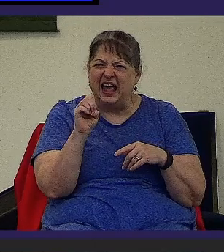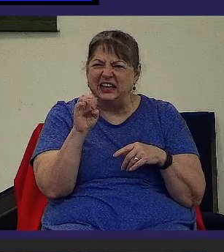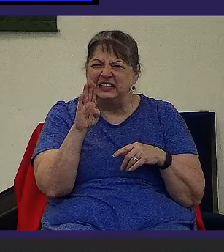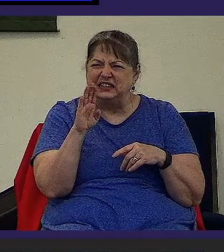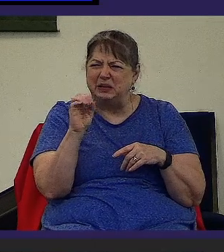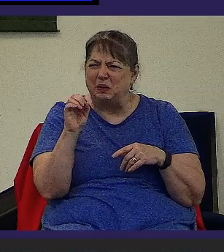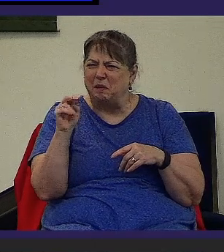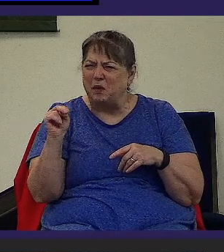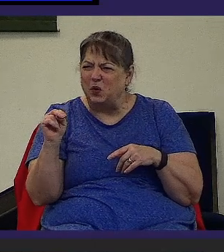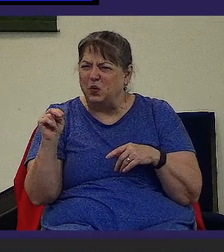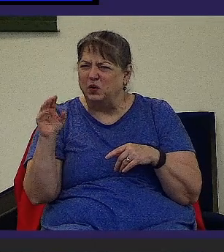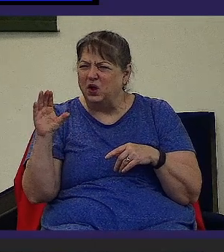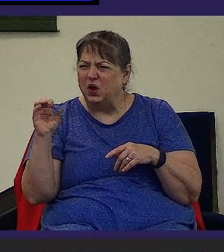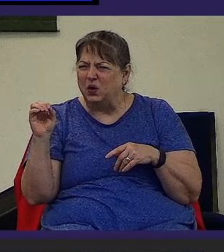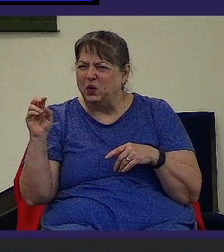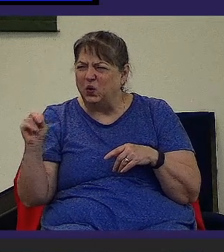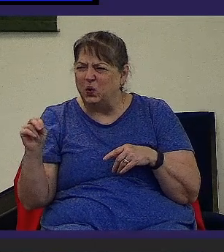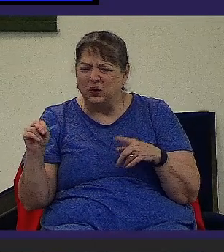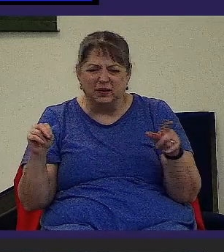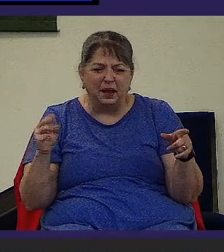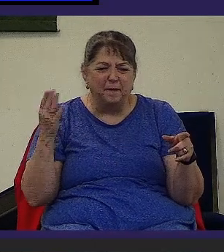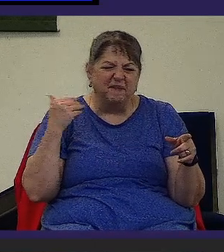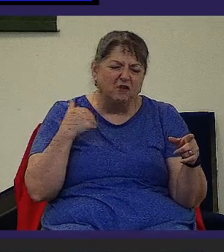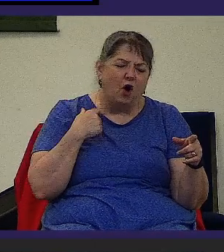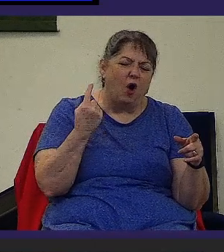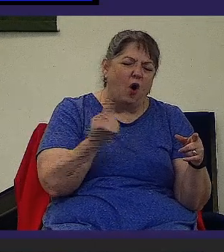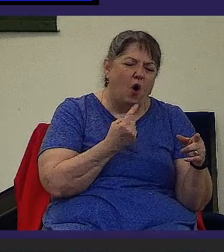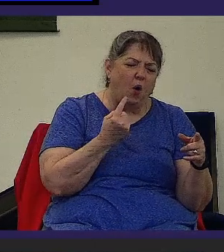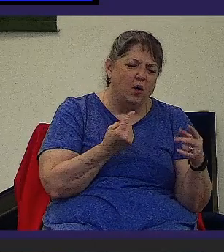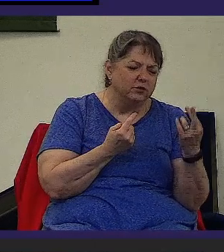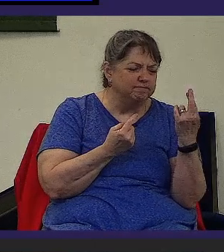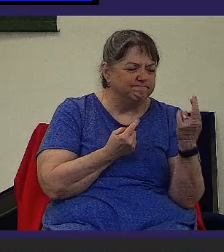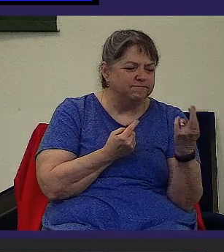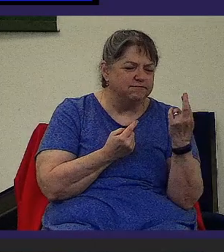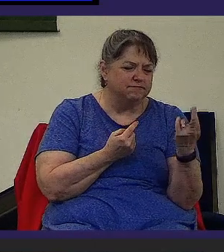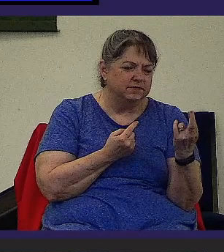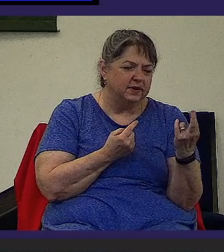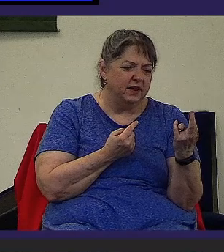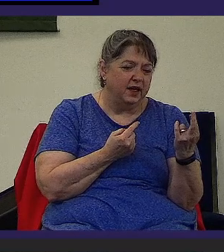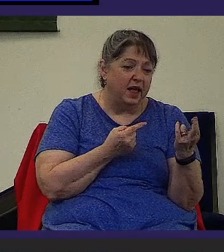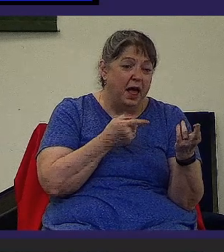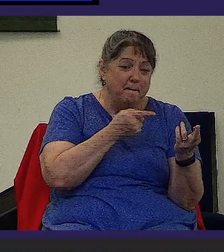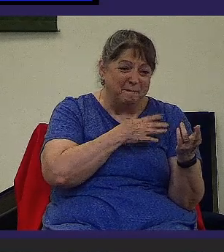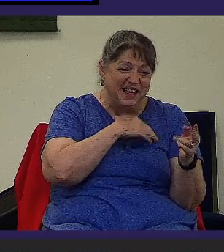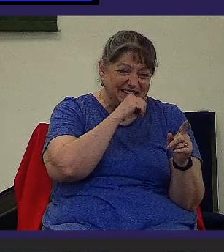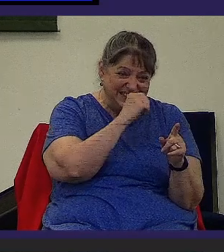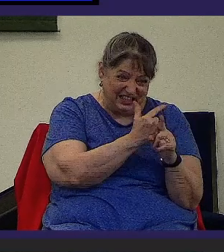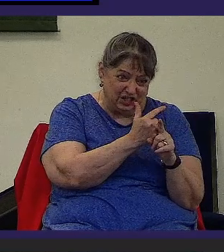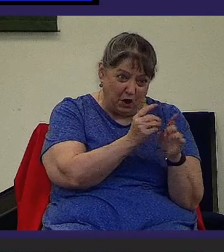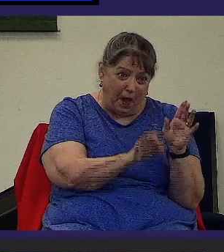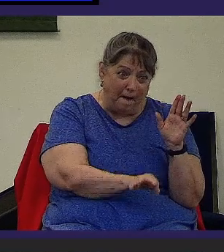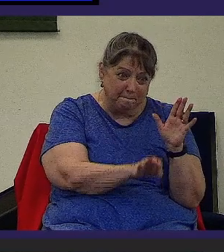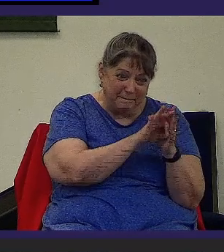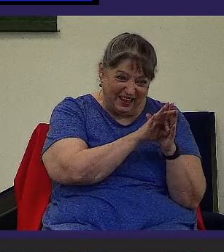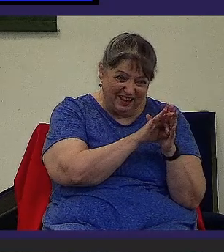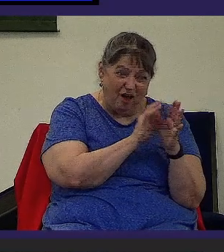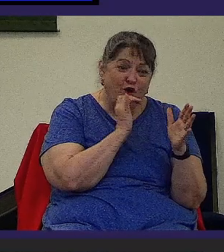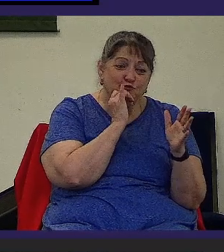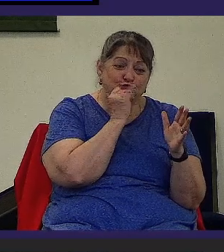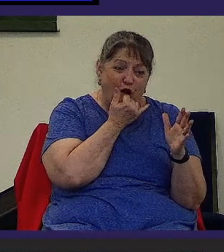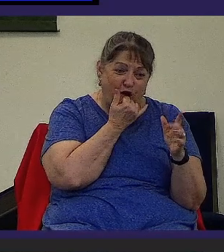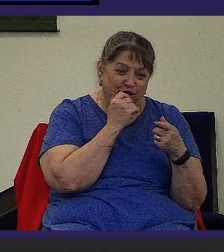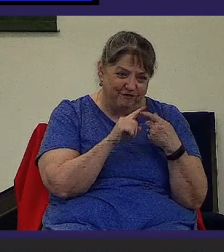basically another way of saying back in the day of saying these were my best friends my best